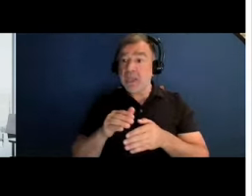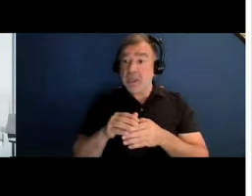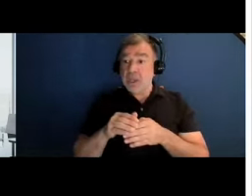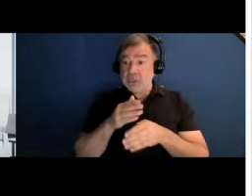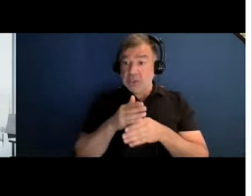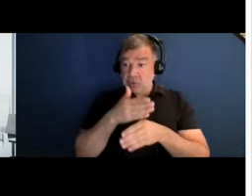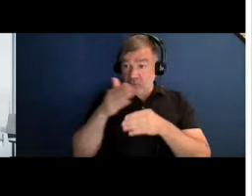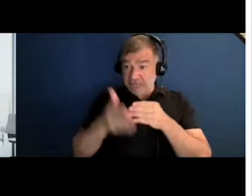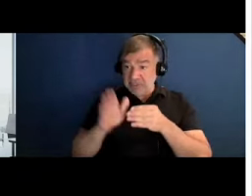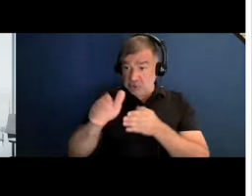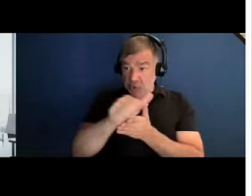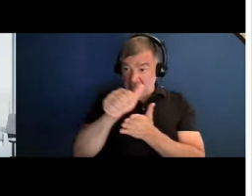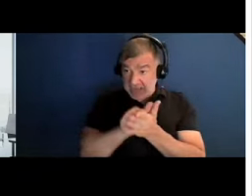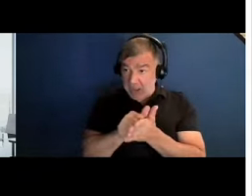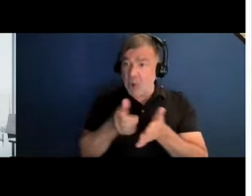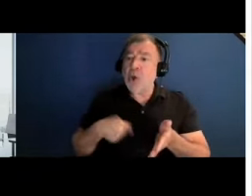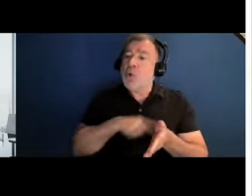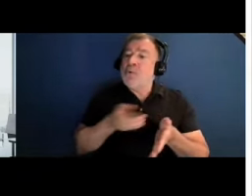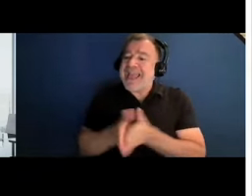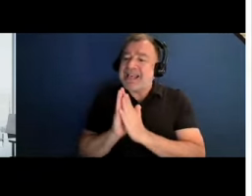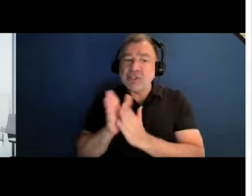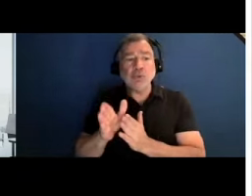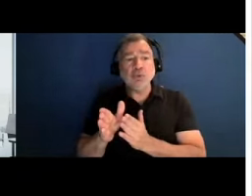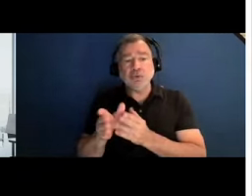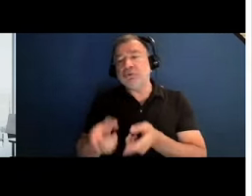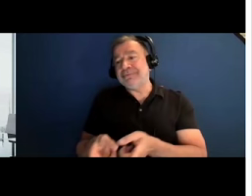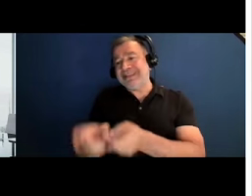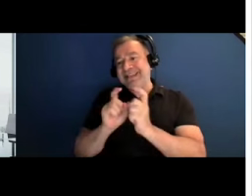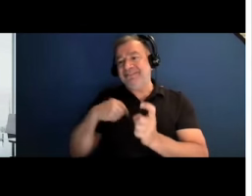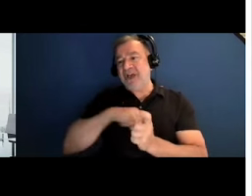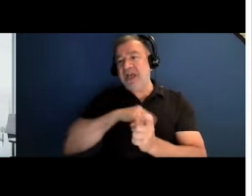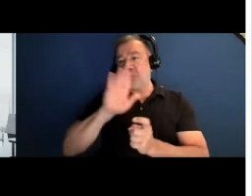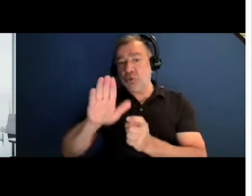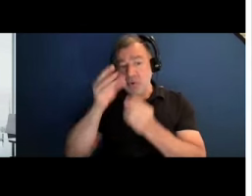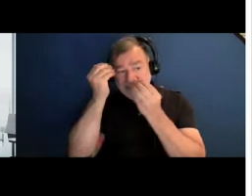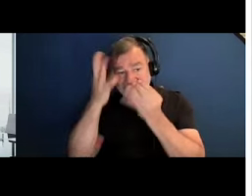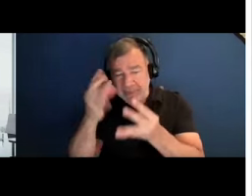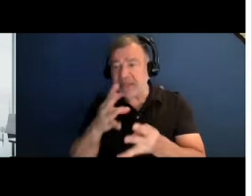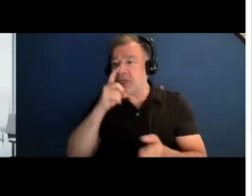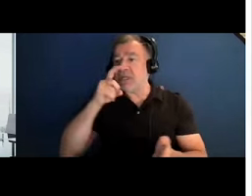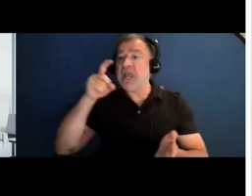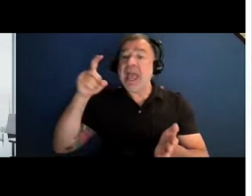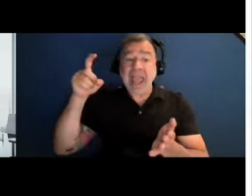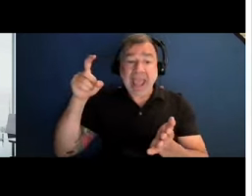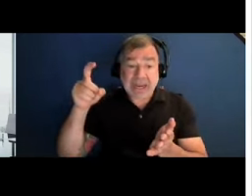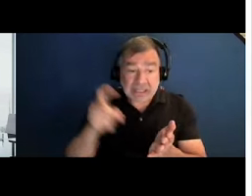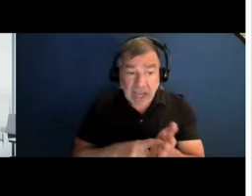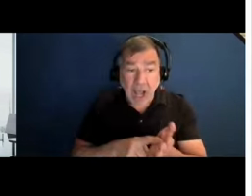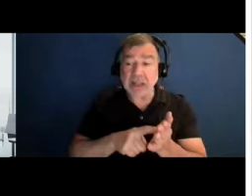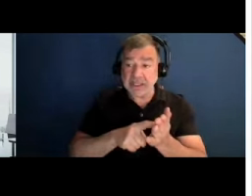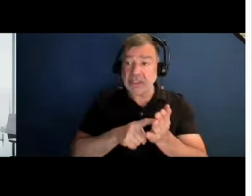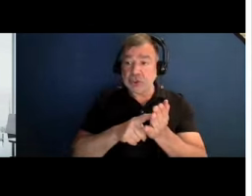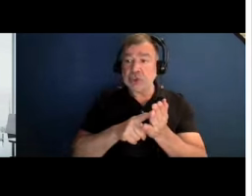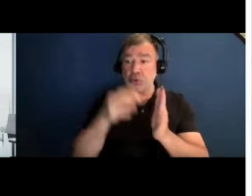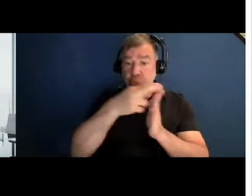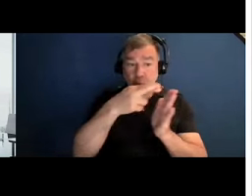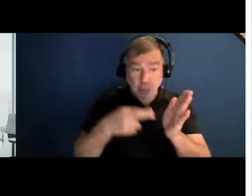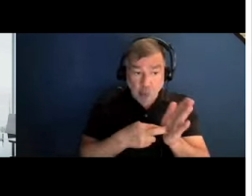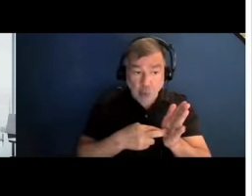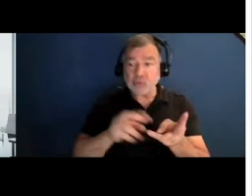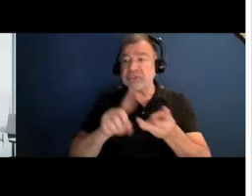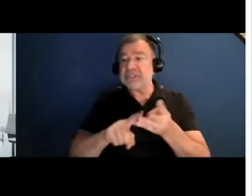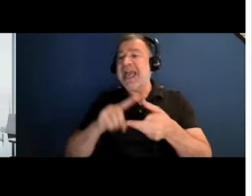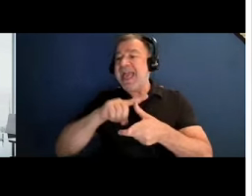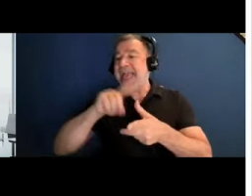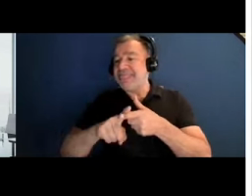and submit your information, review and acknowledge terms and conditions, deposit or contribute funds into the account.